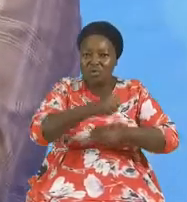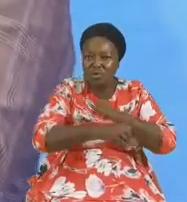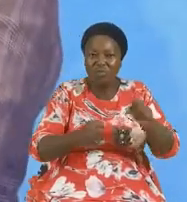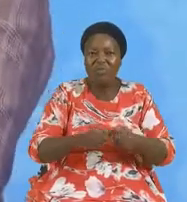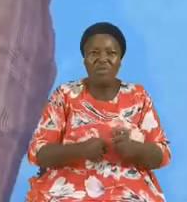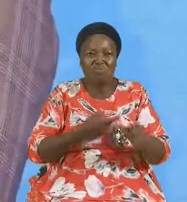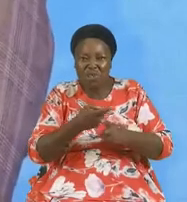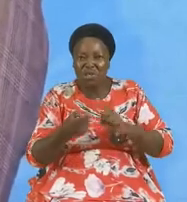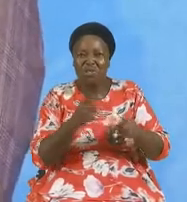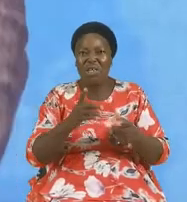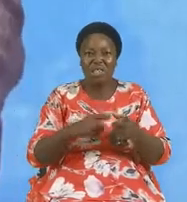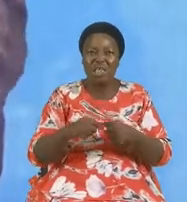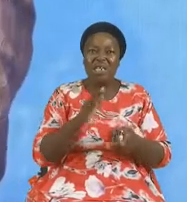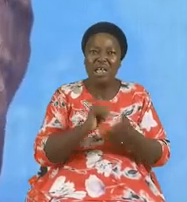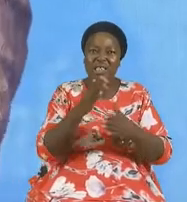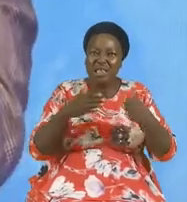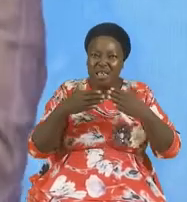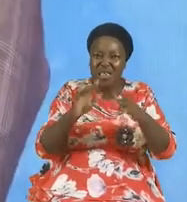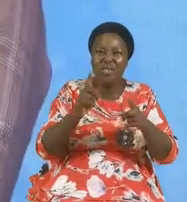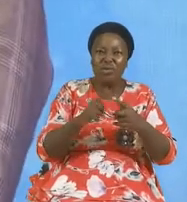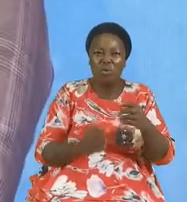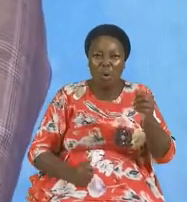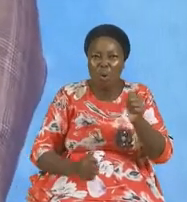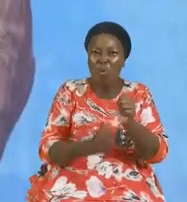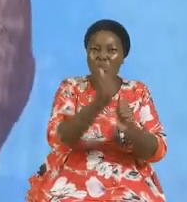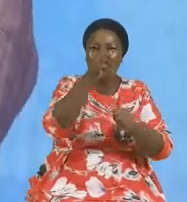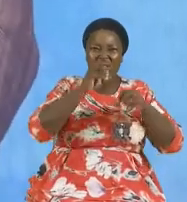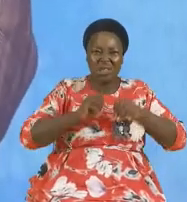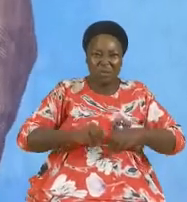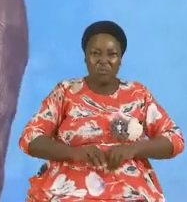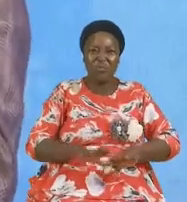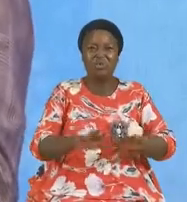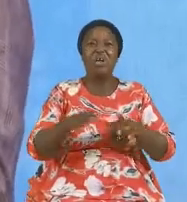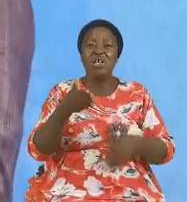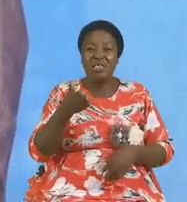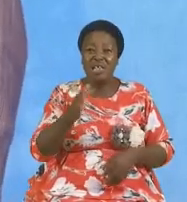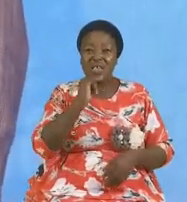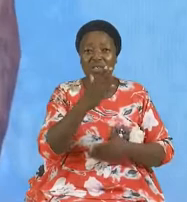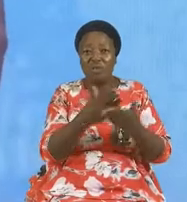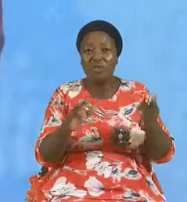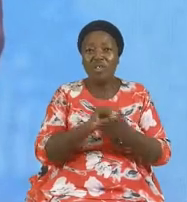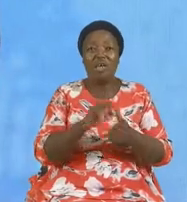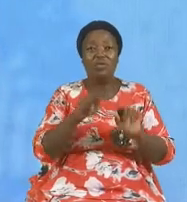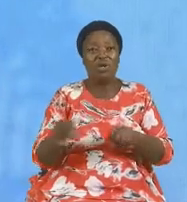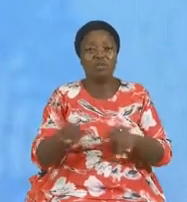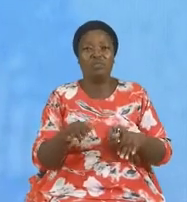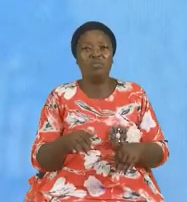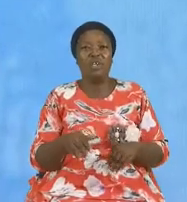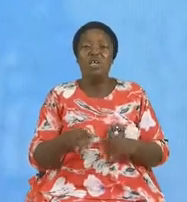If you are born again, you are a child of God, and you are suffering persecution, and it's leading to almost